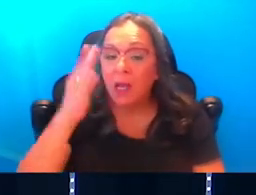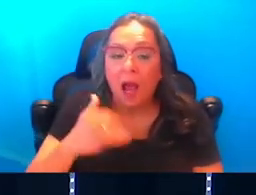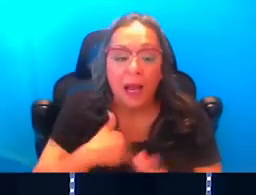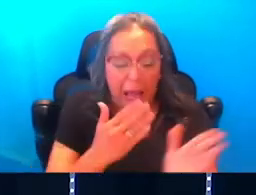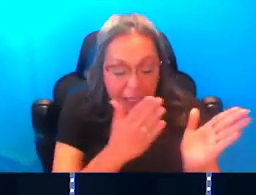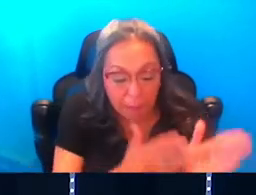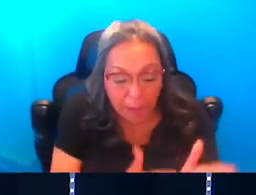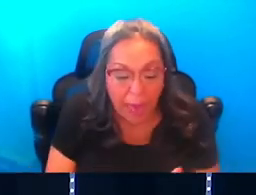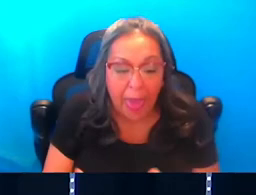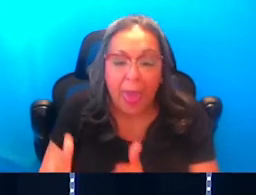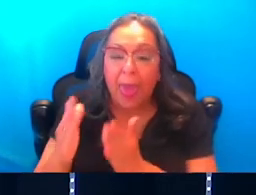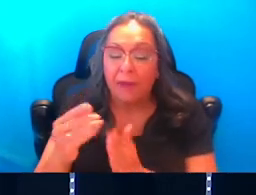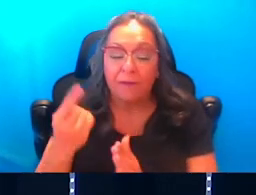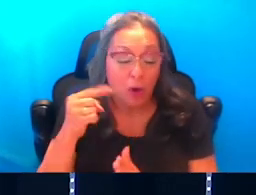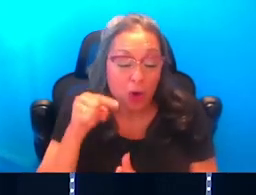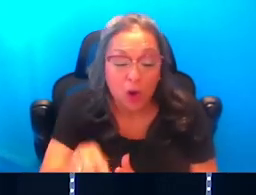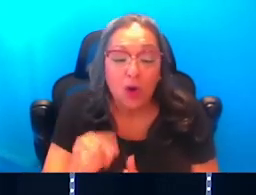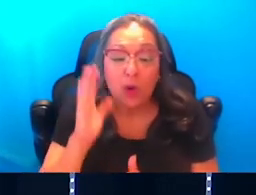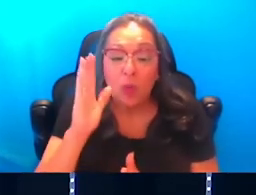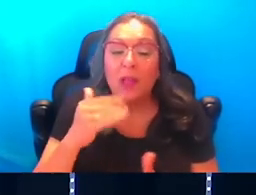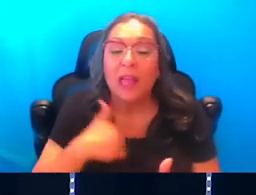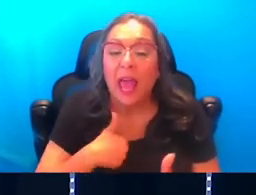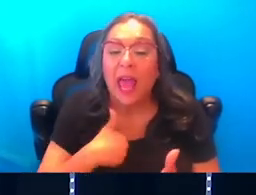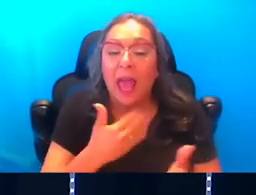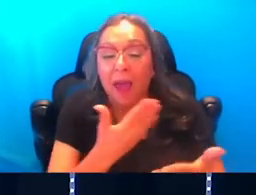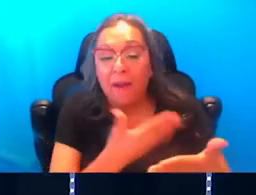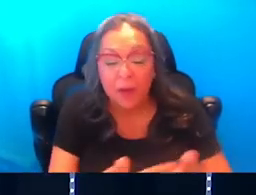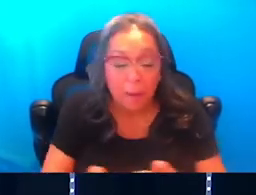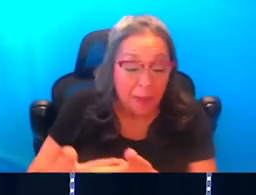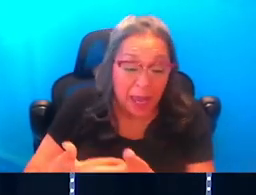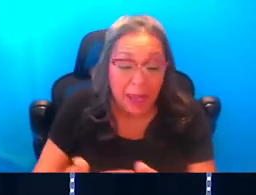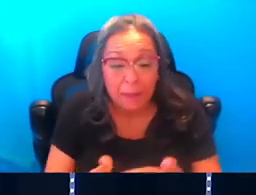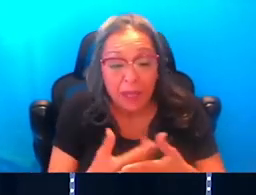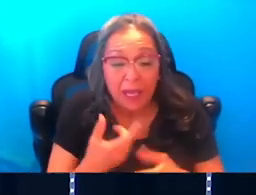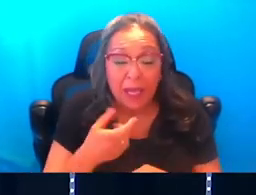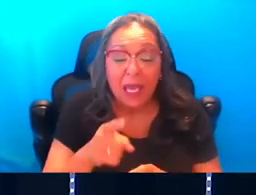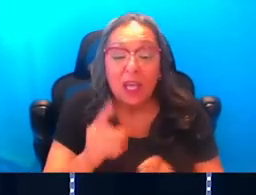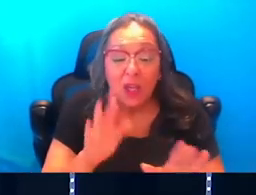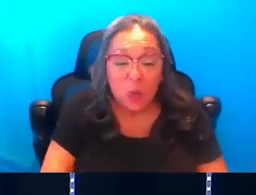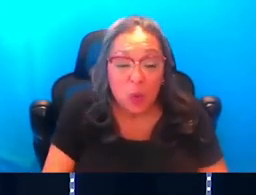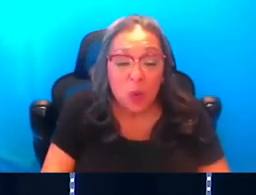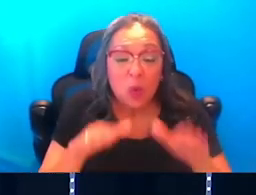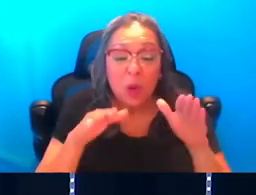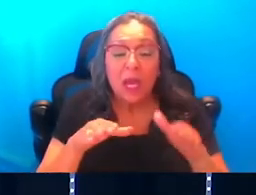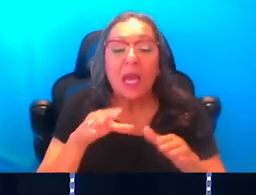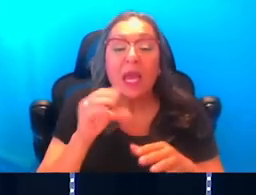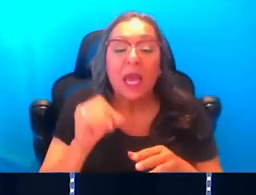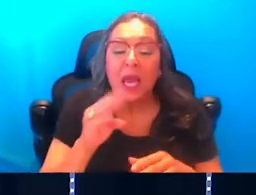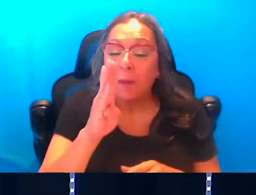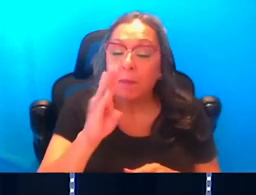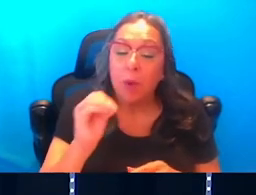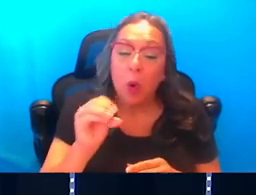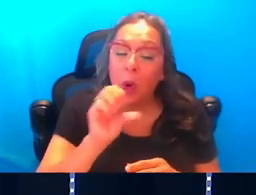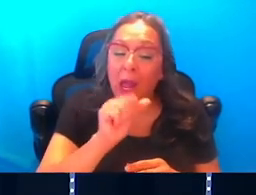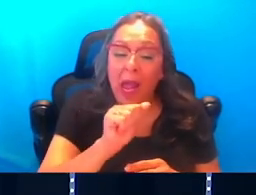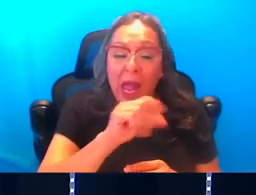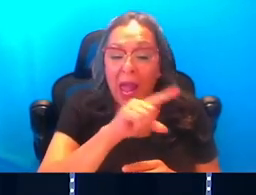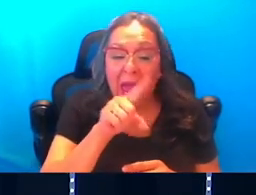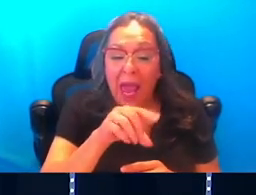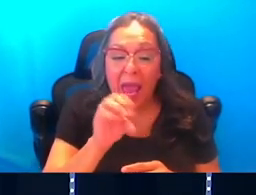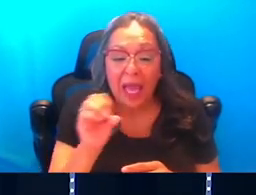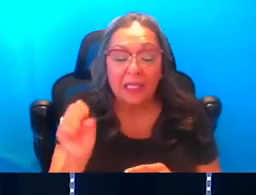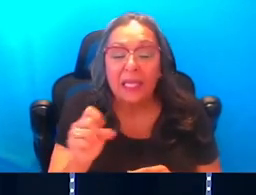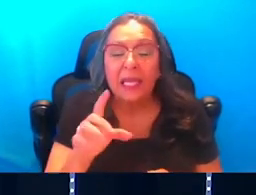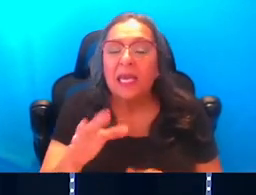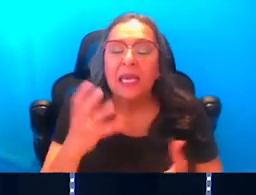got family for you. Boaz is going to come out of your line, and you're going to raise him in the faith. And Boaz is this amazing guy in the book of Ruth.